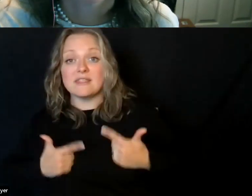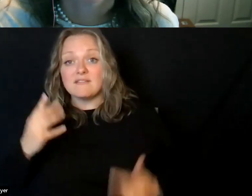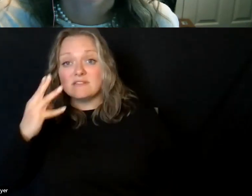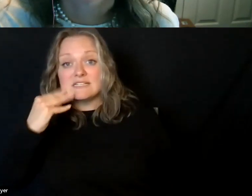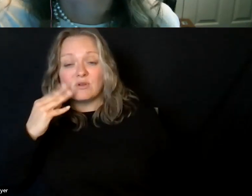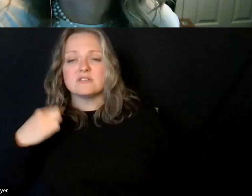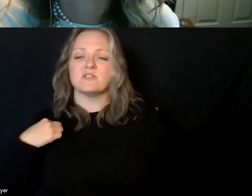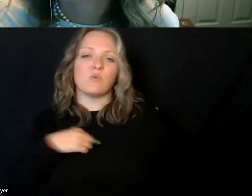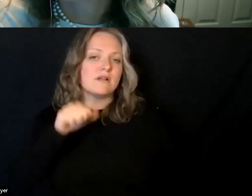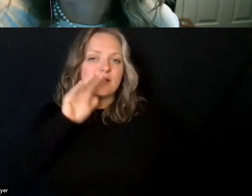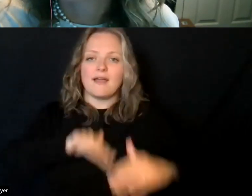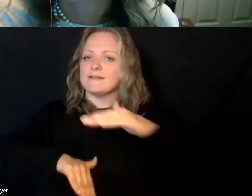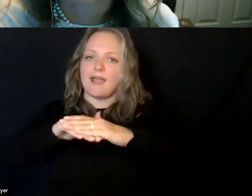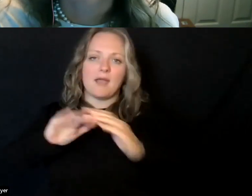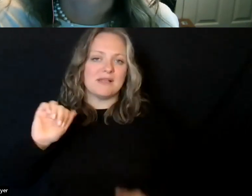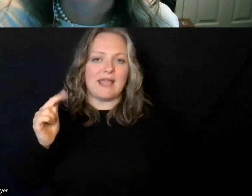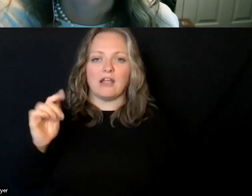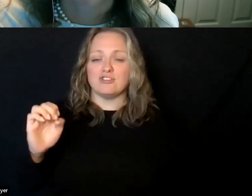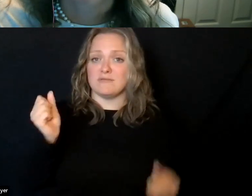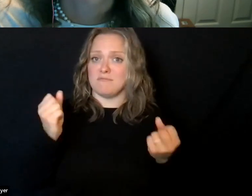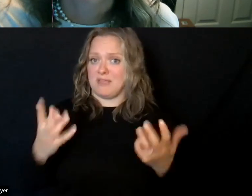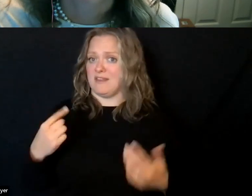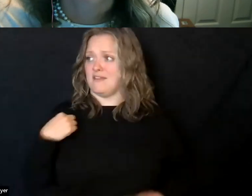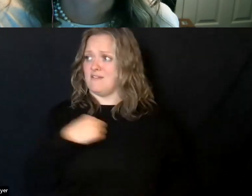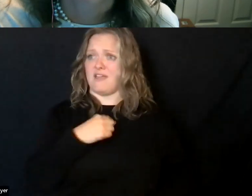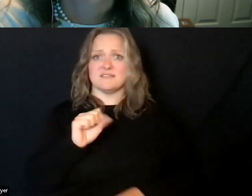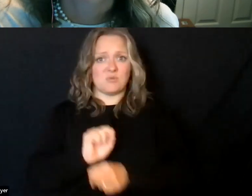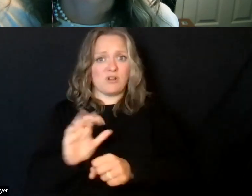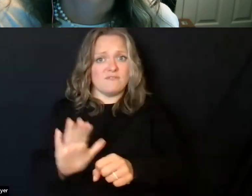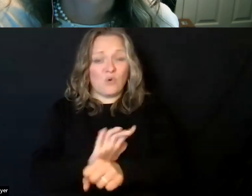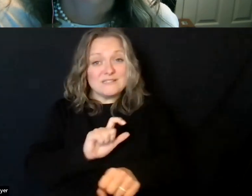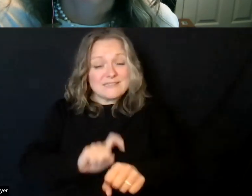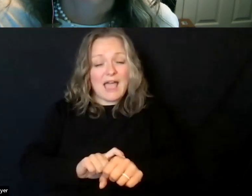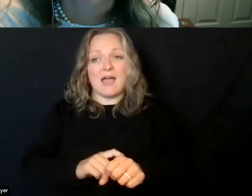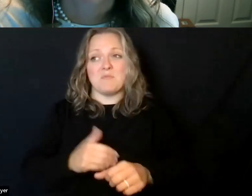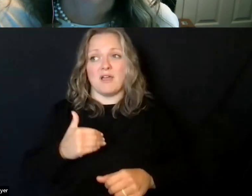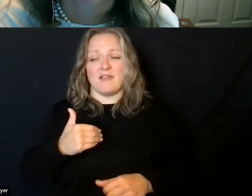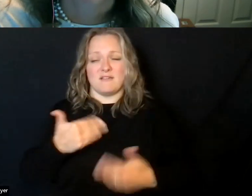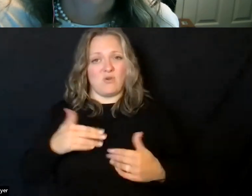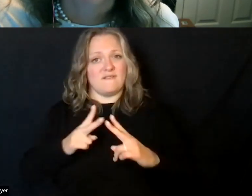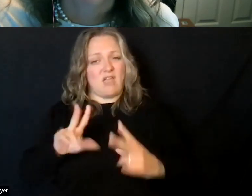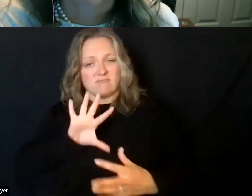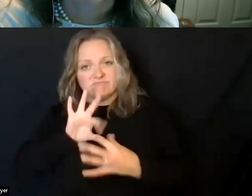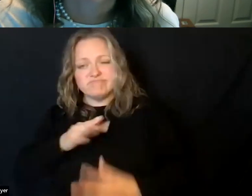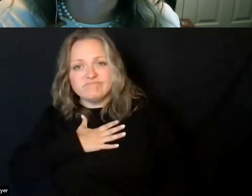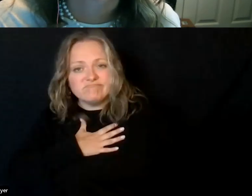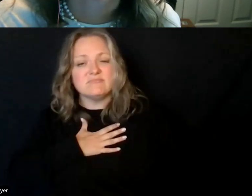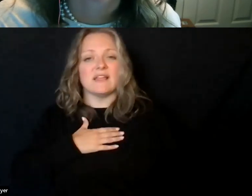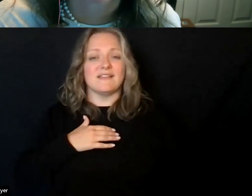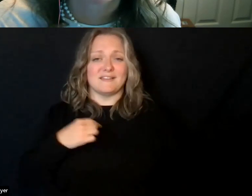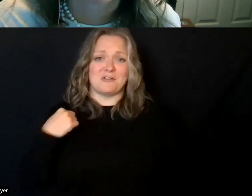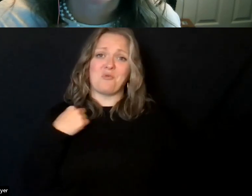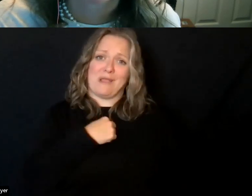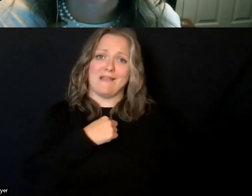age because a lot of us who do this work full time and are highly invested are above 25.